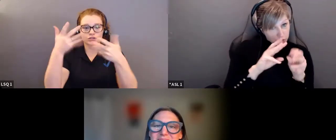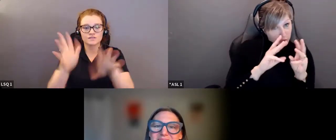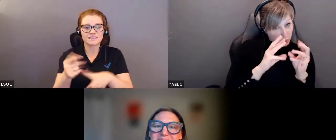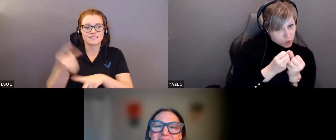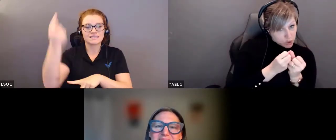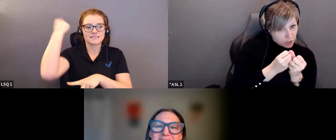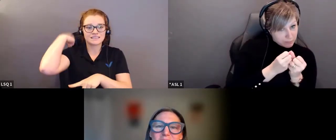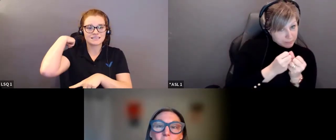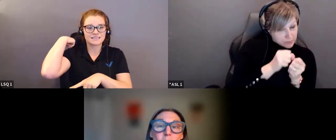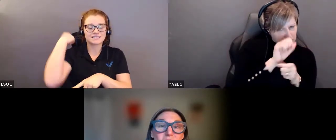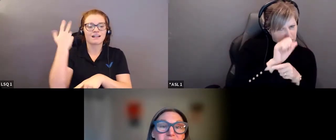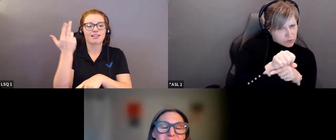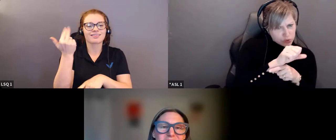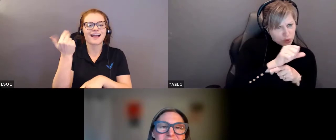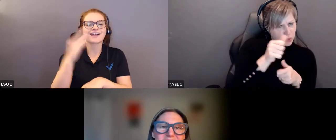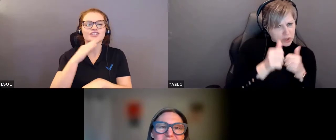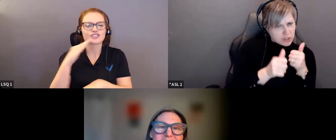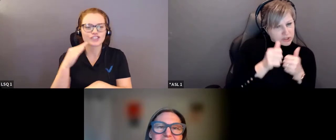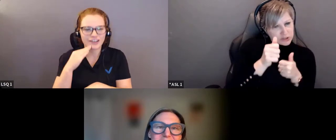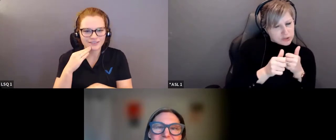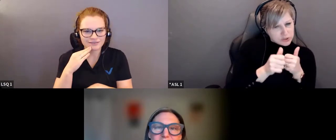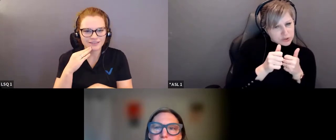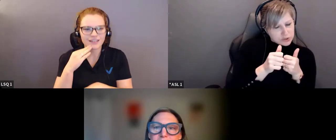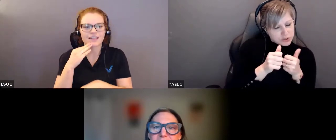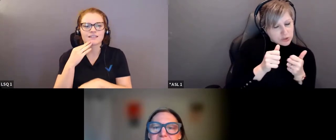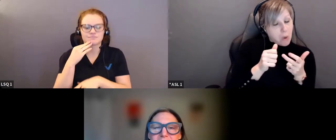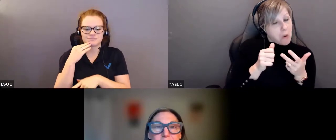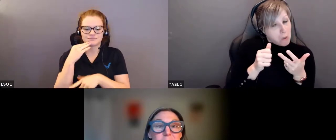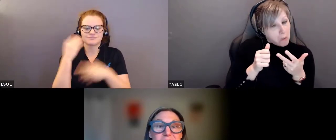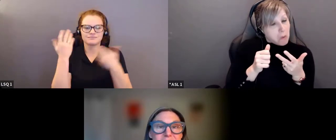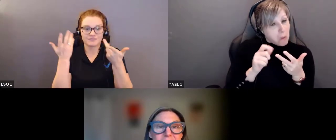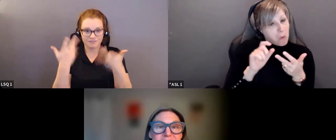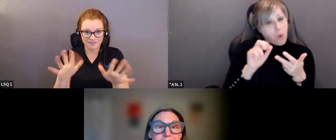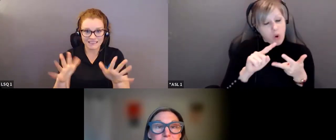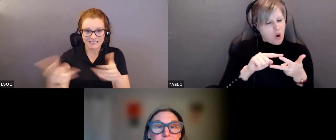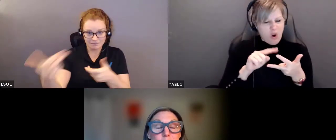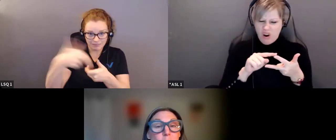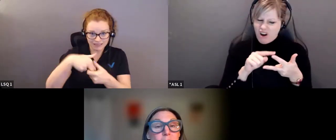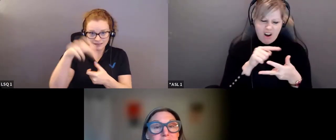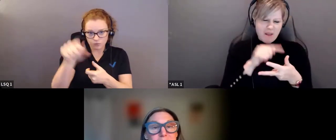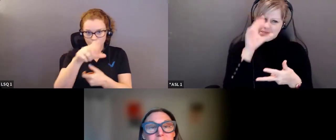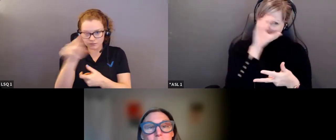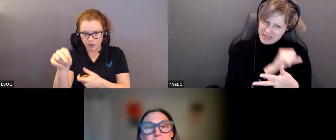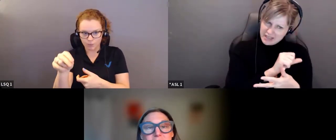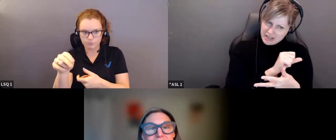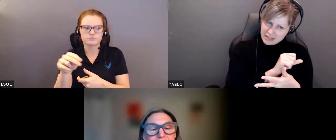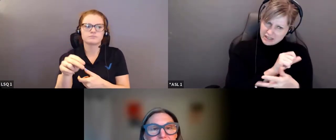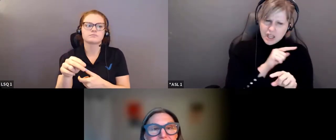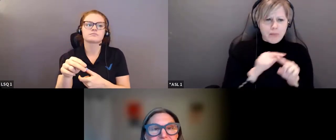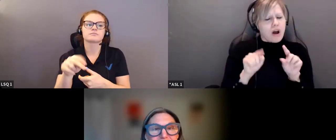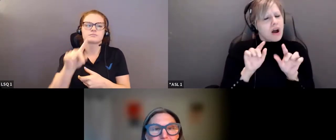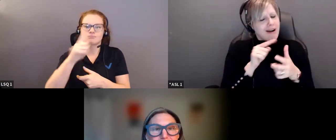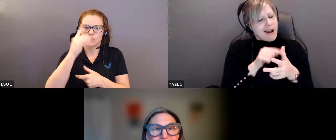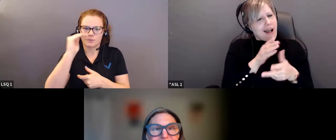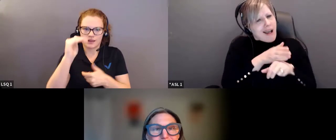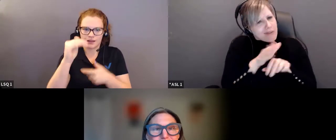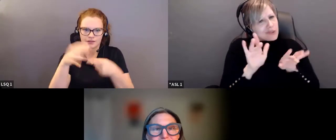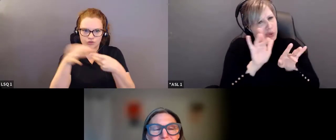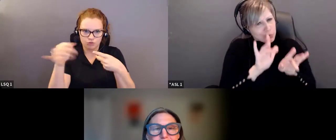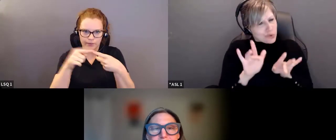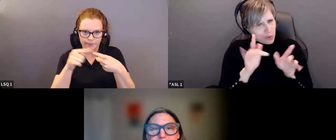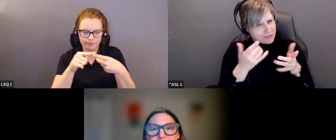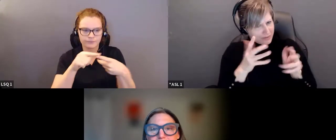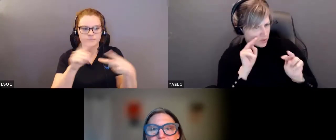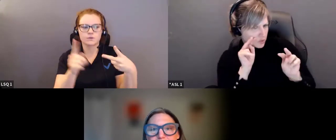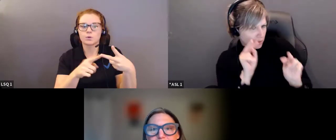January, or the second option, you weren't there that day, but you watched a recording of that Jan 13